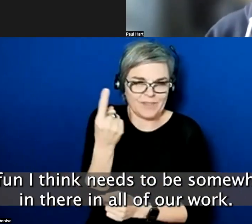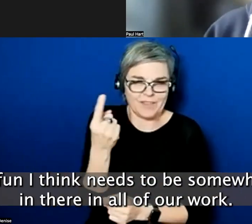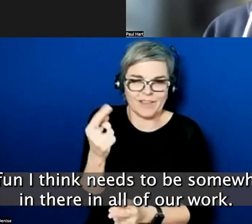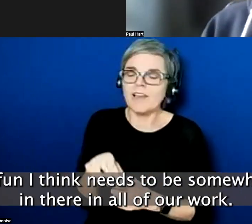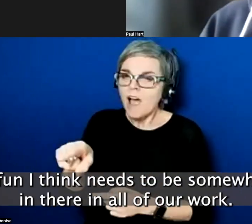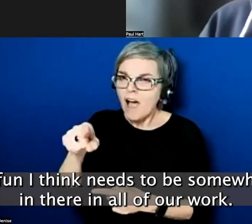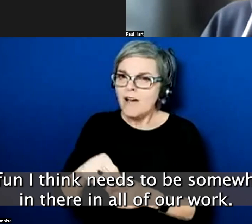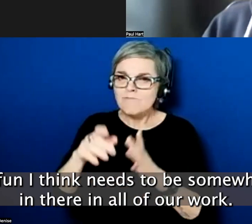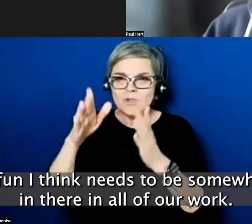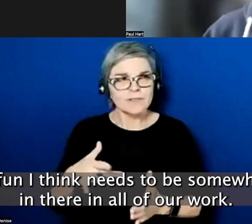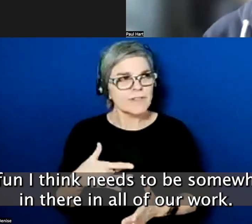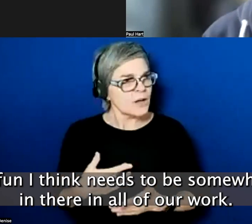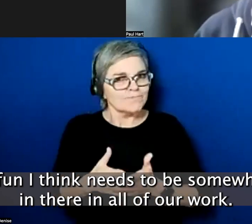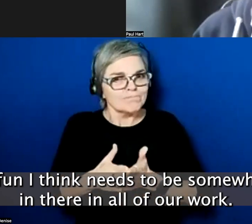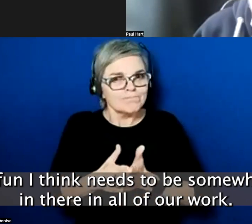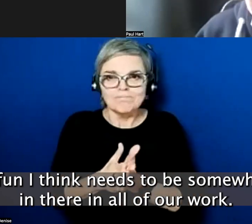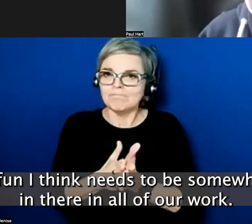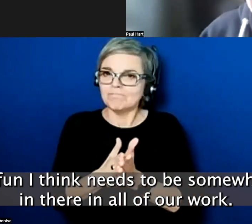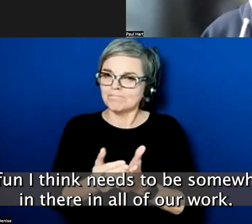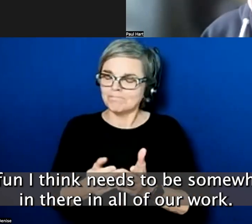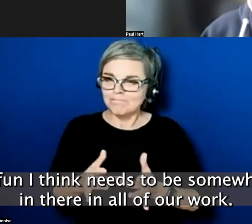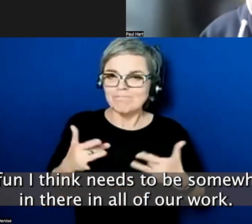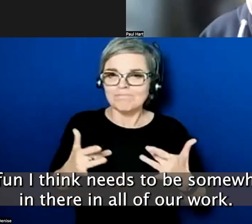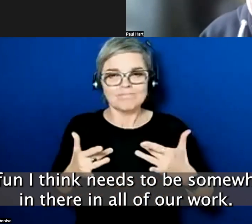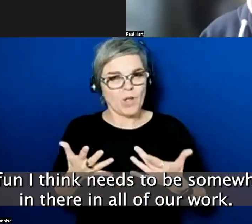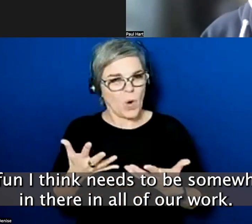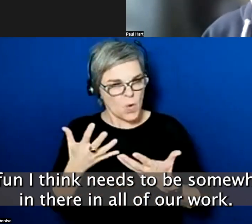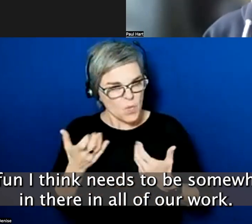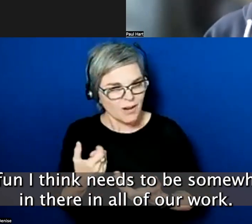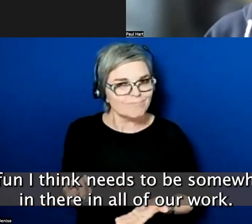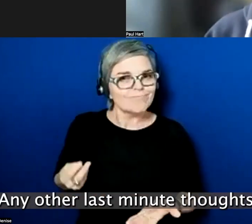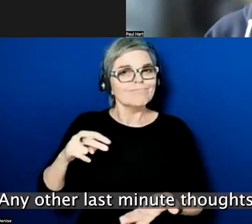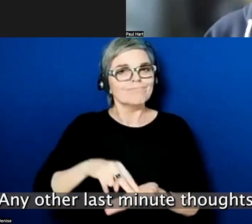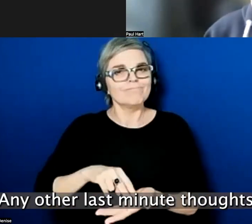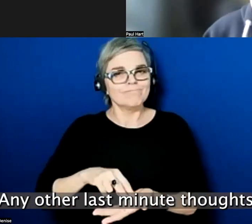I think, needs to be somewhere in there in all of our work.